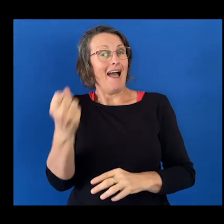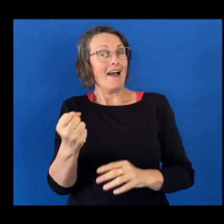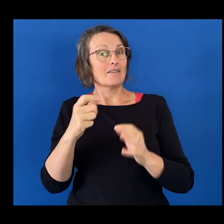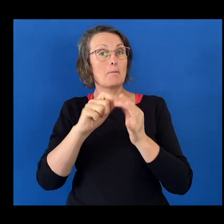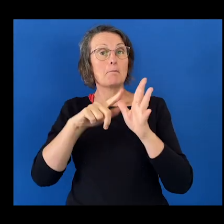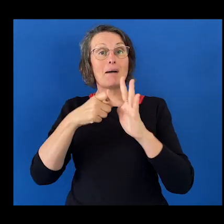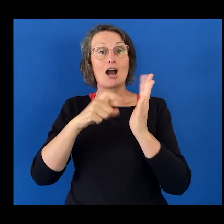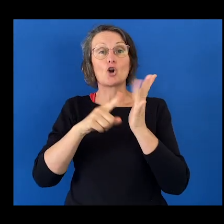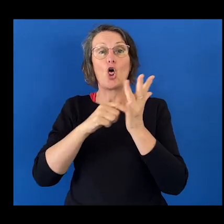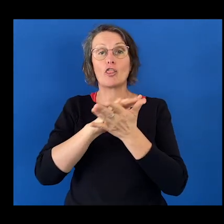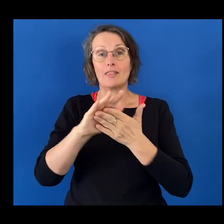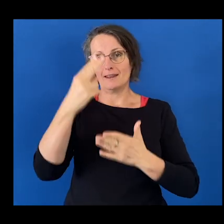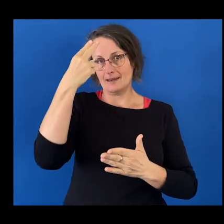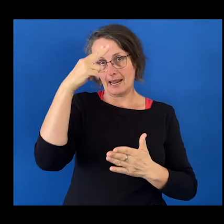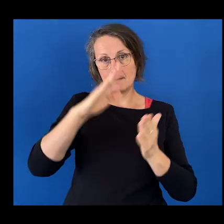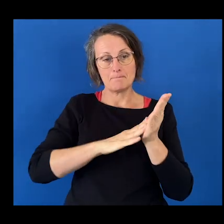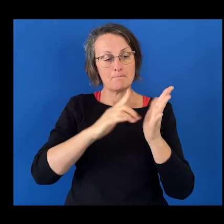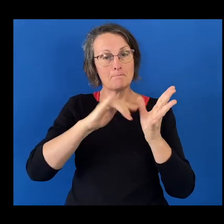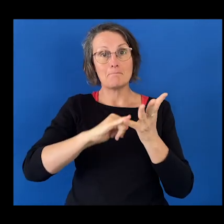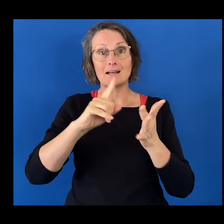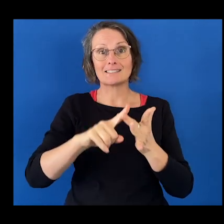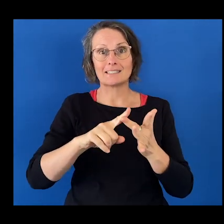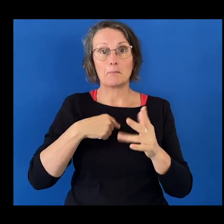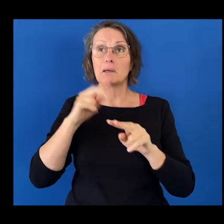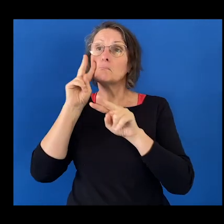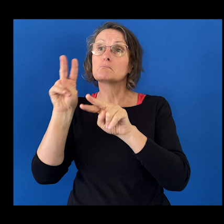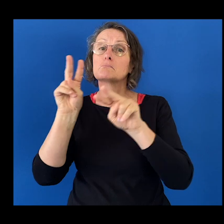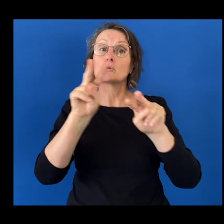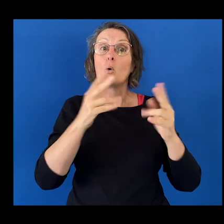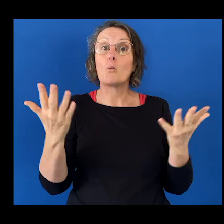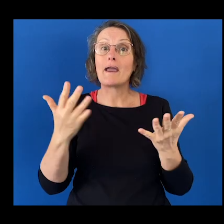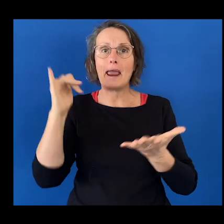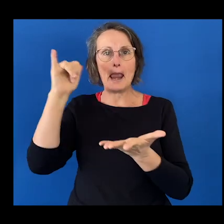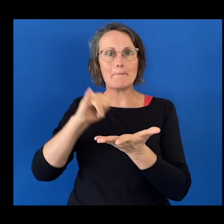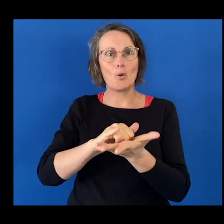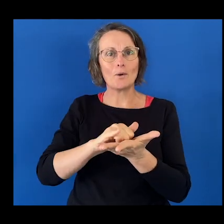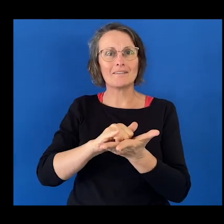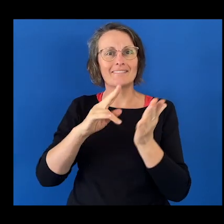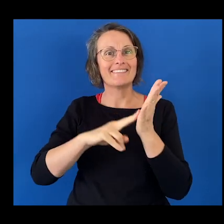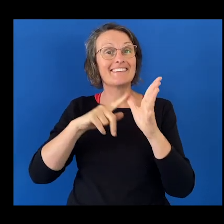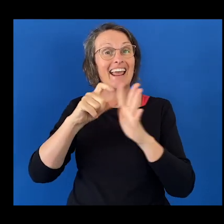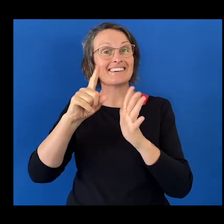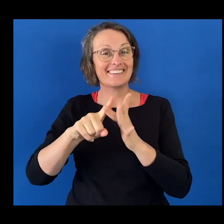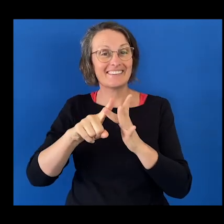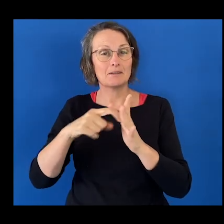of masi, bark cloth, in the transit lounge at the airport in Nandi.